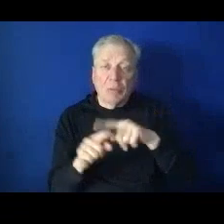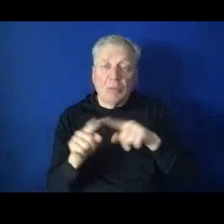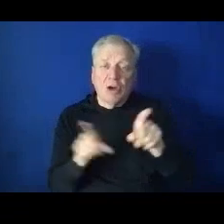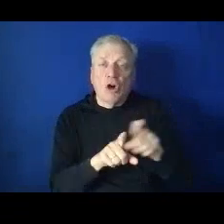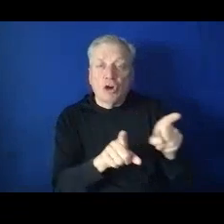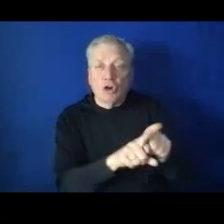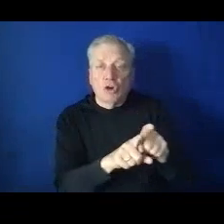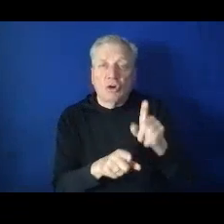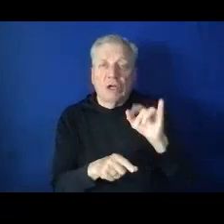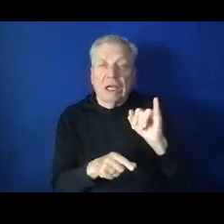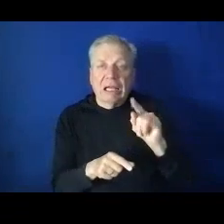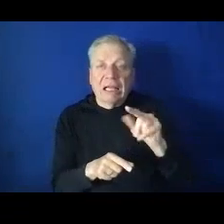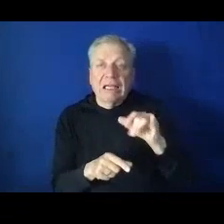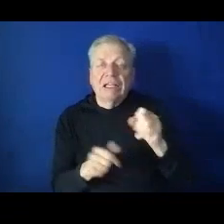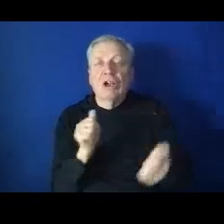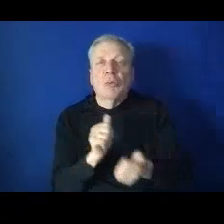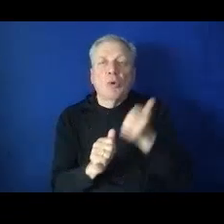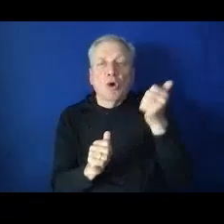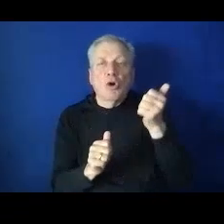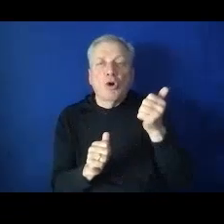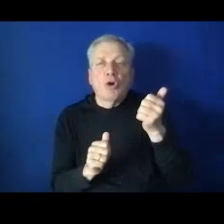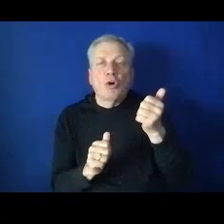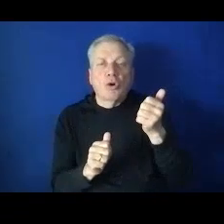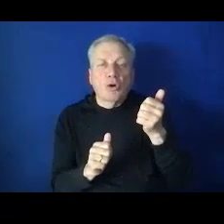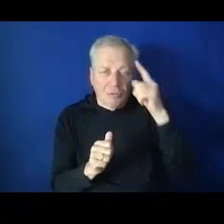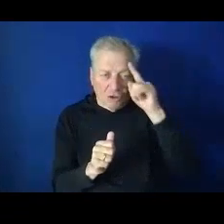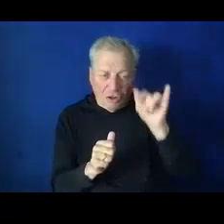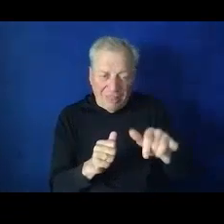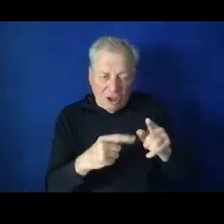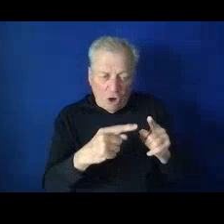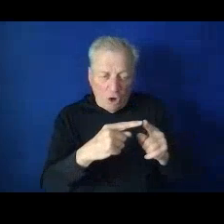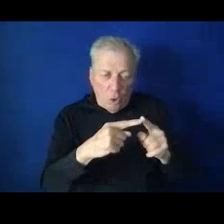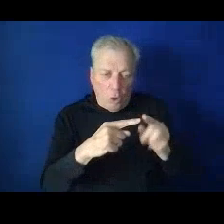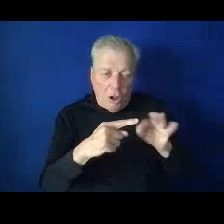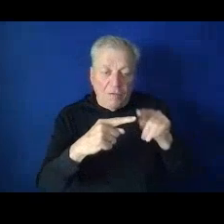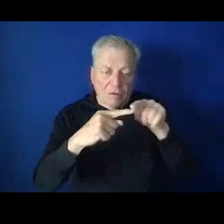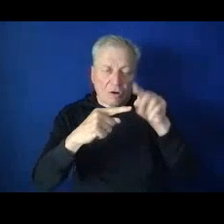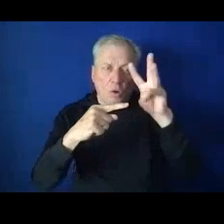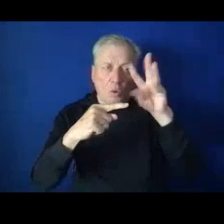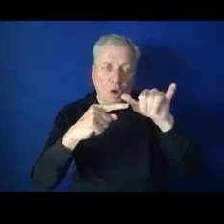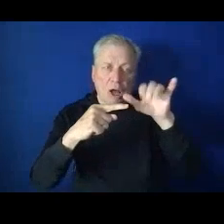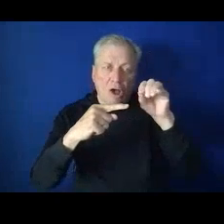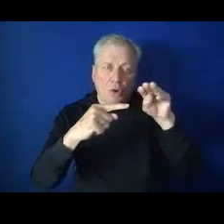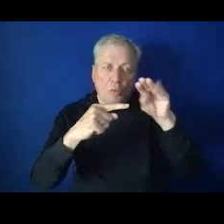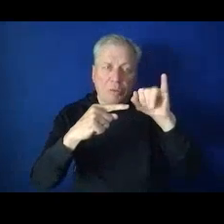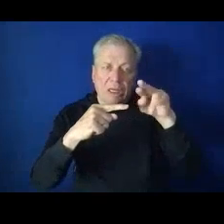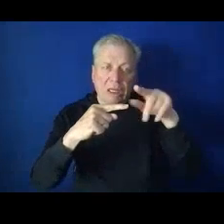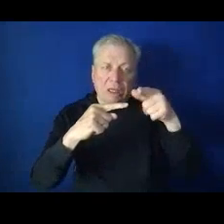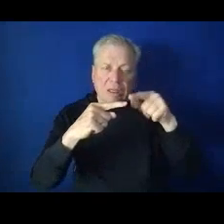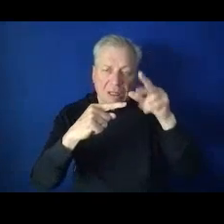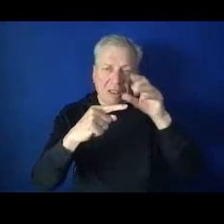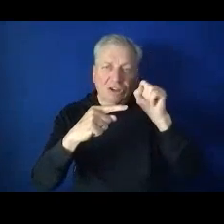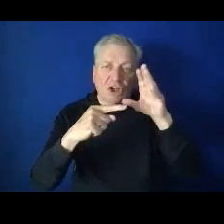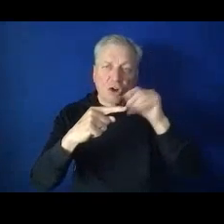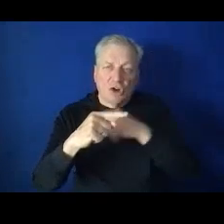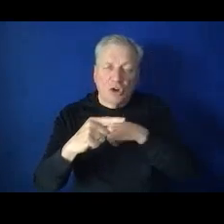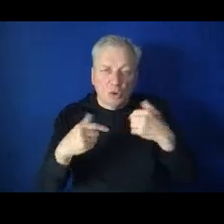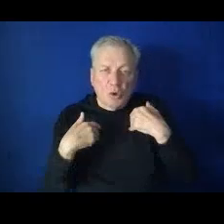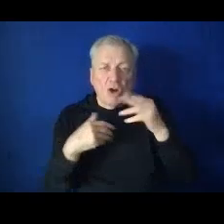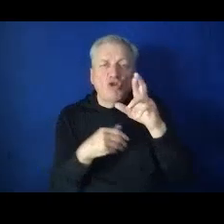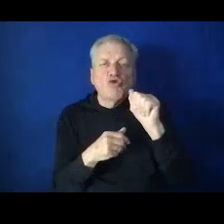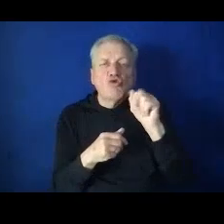also it is the most precipitation for that corner of Wyoming. And as a result, we have rare plants